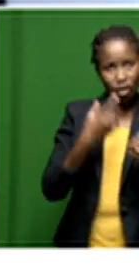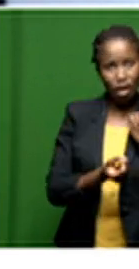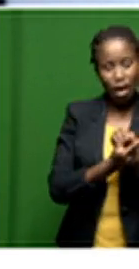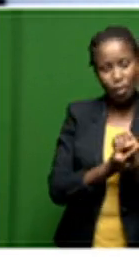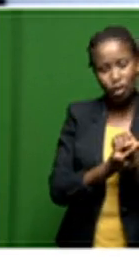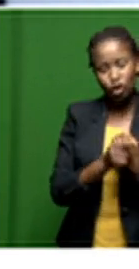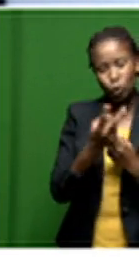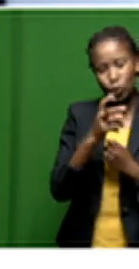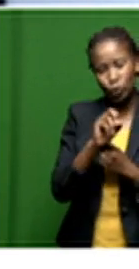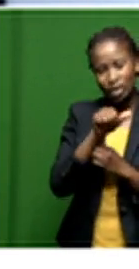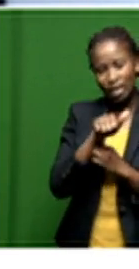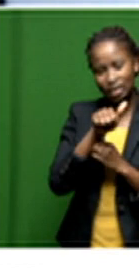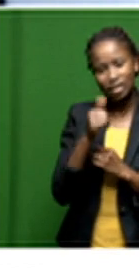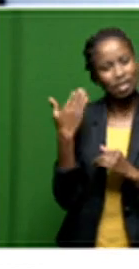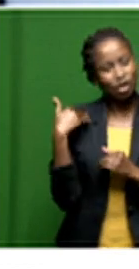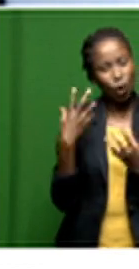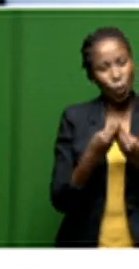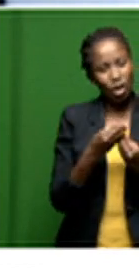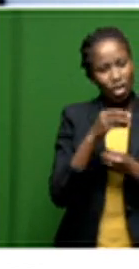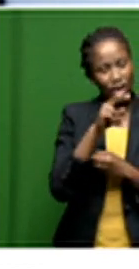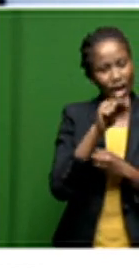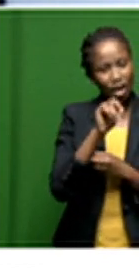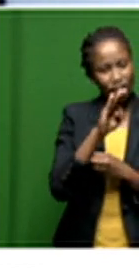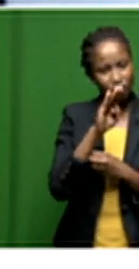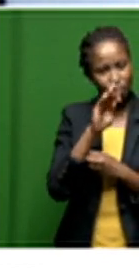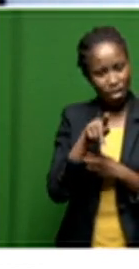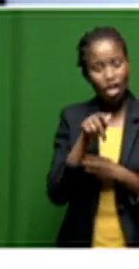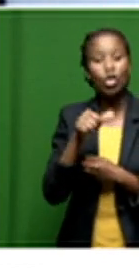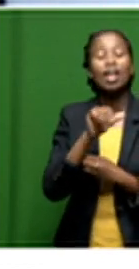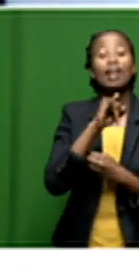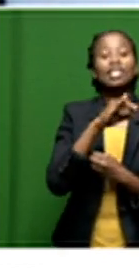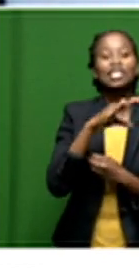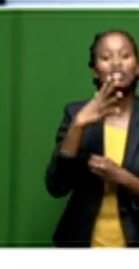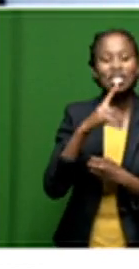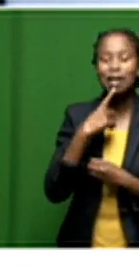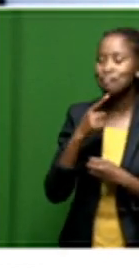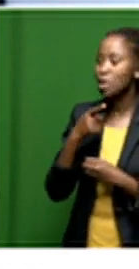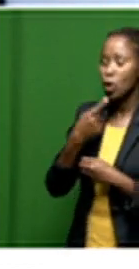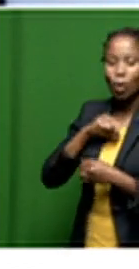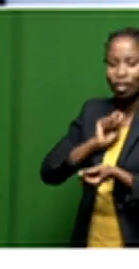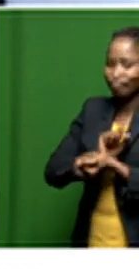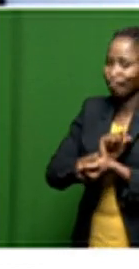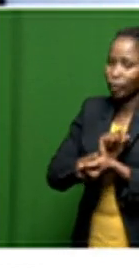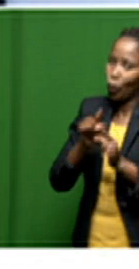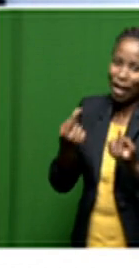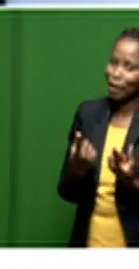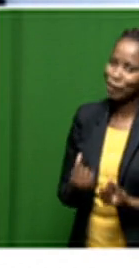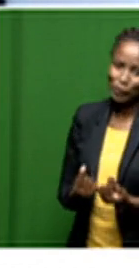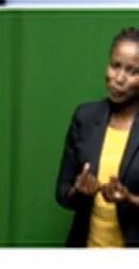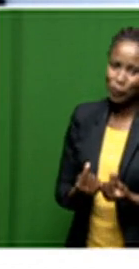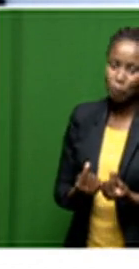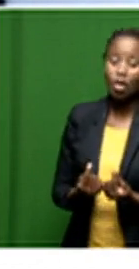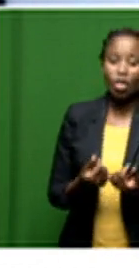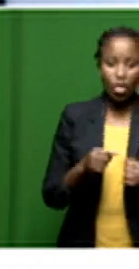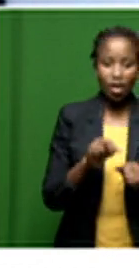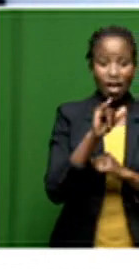with the NFP. And the IEC said, no, our hands are tied, we can't reopen. And on that basis, the